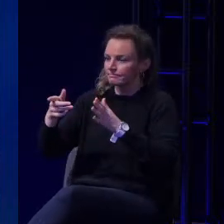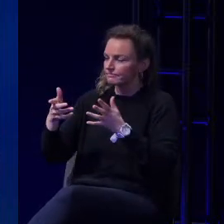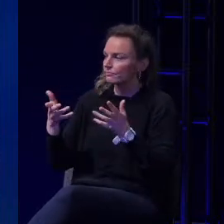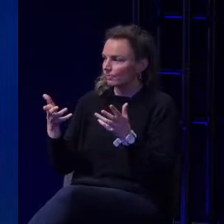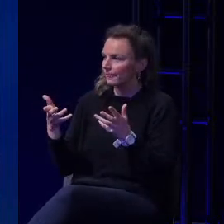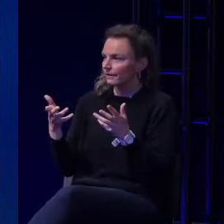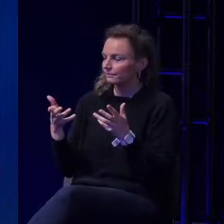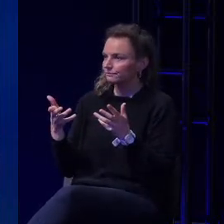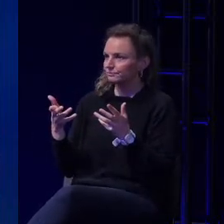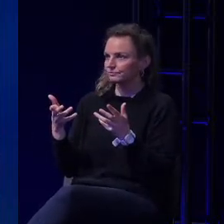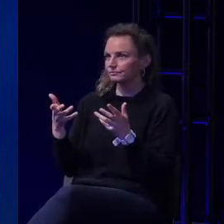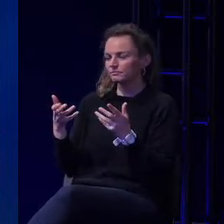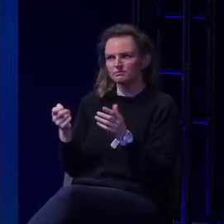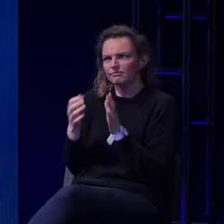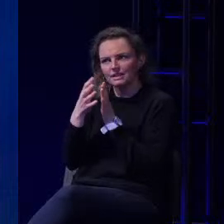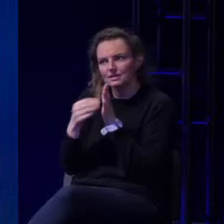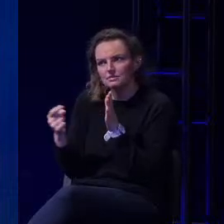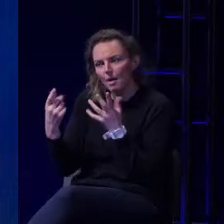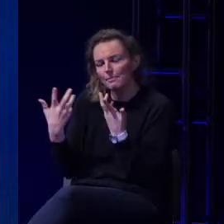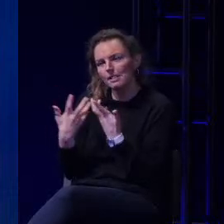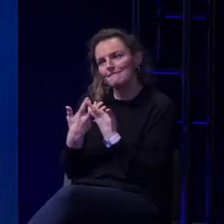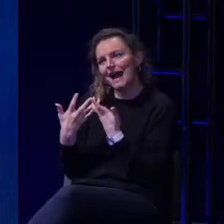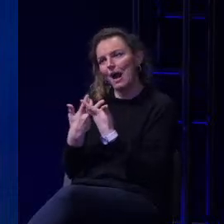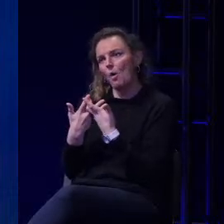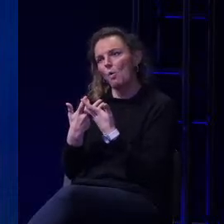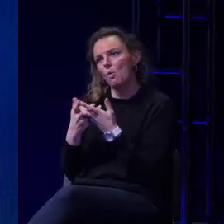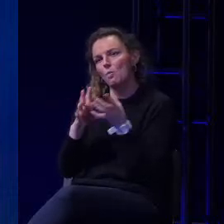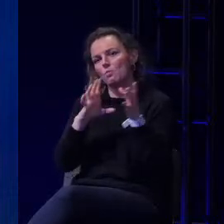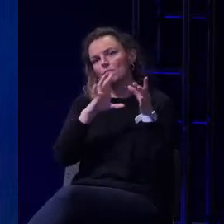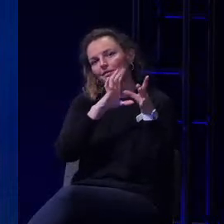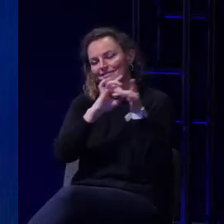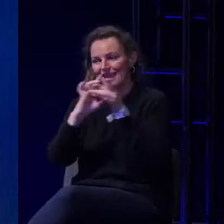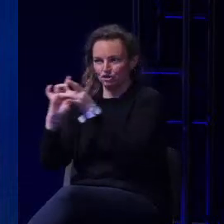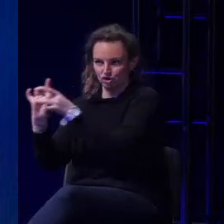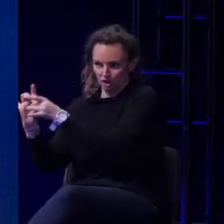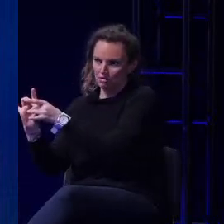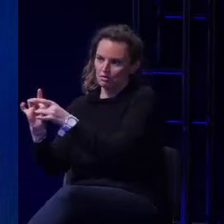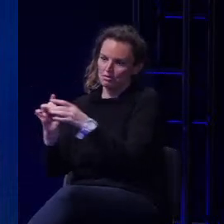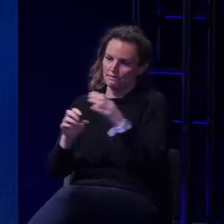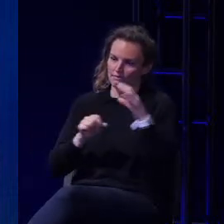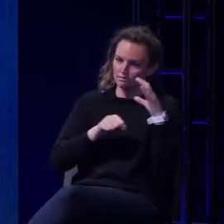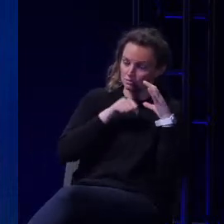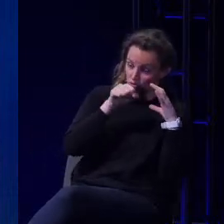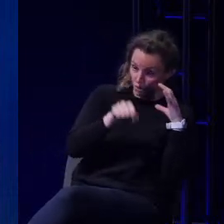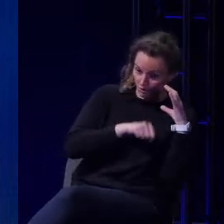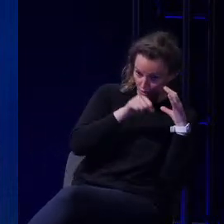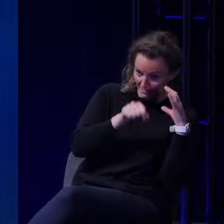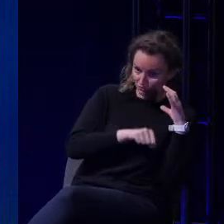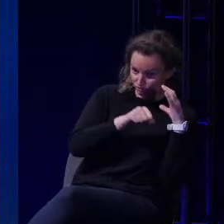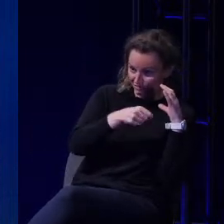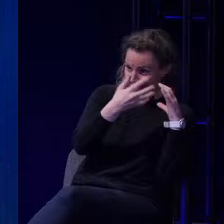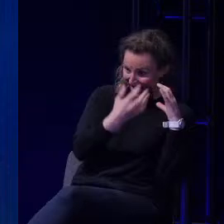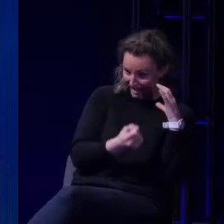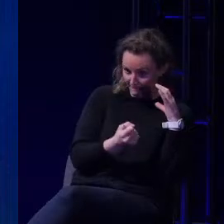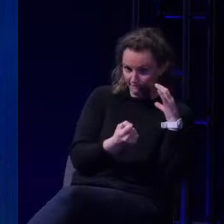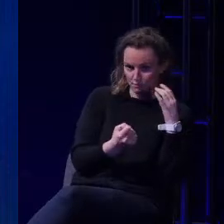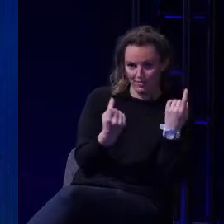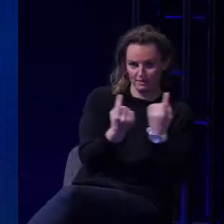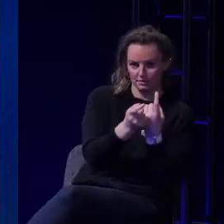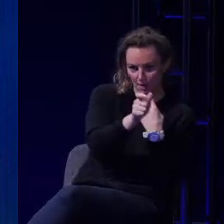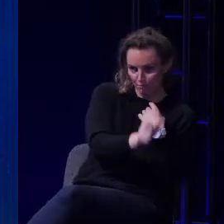And so it was just an example of how that connection, I think, that I used to have with documentaries with the